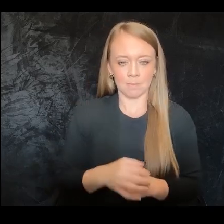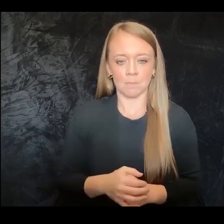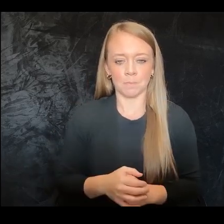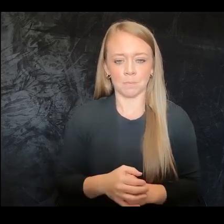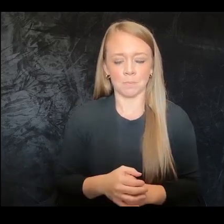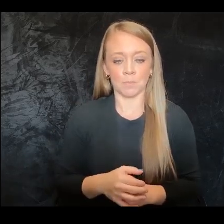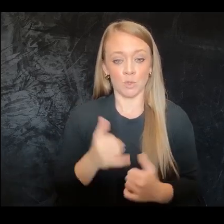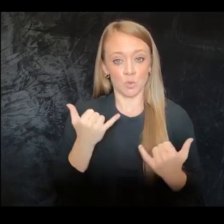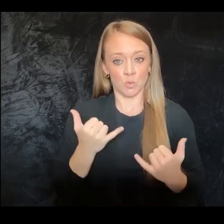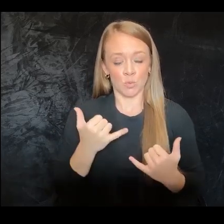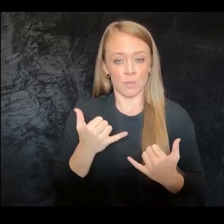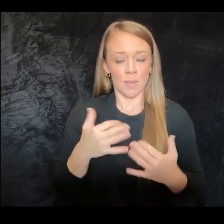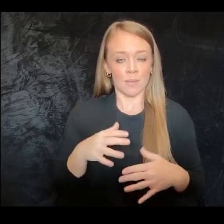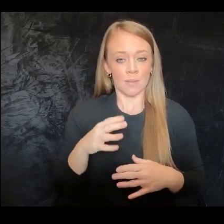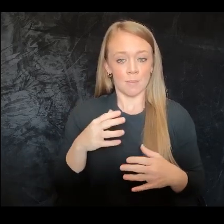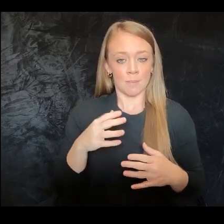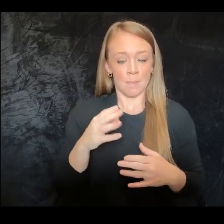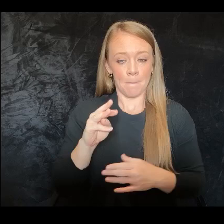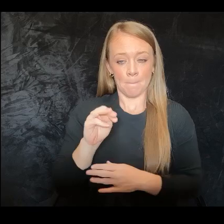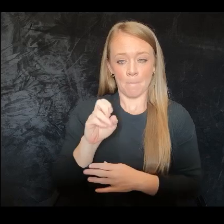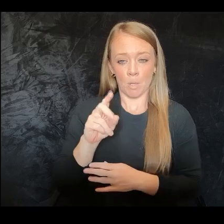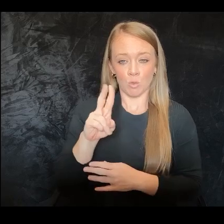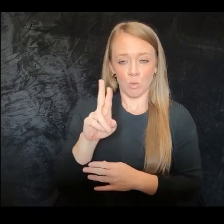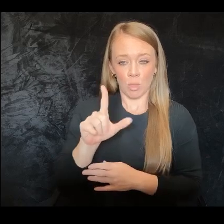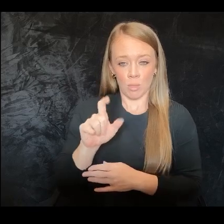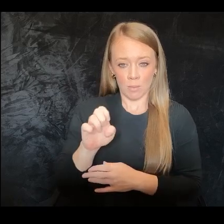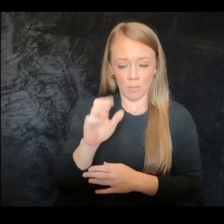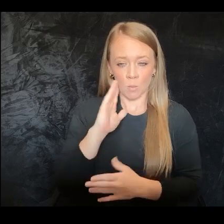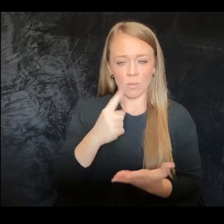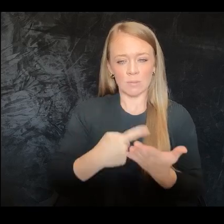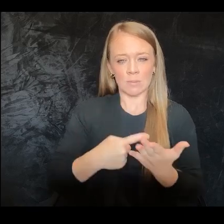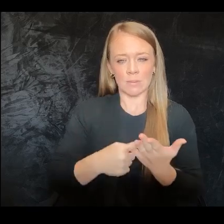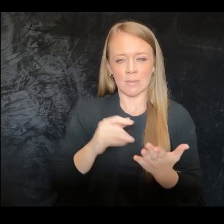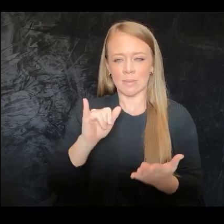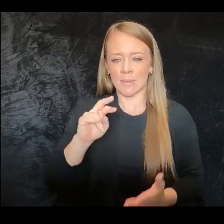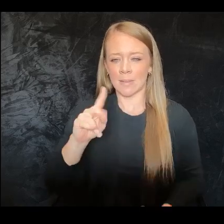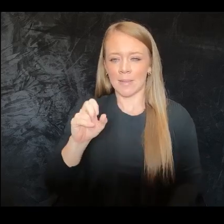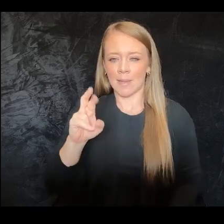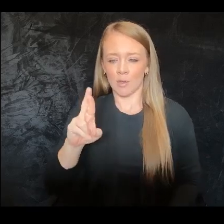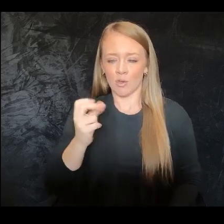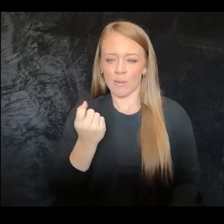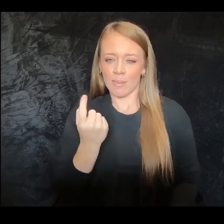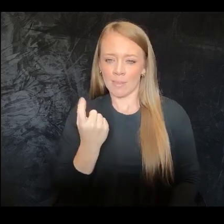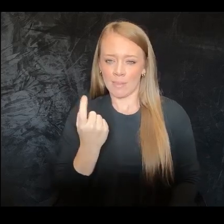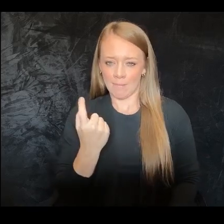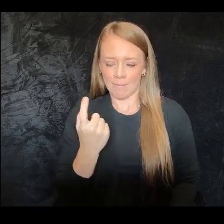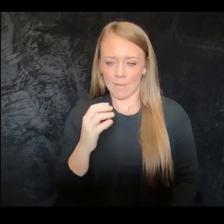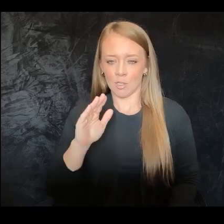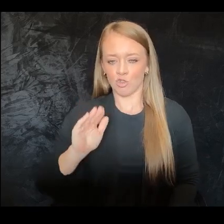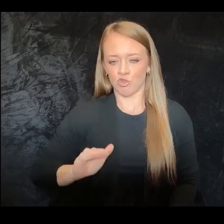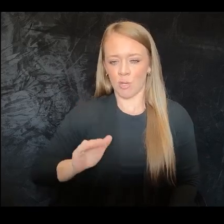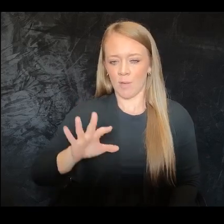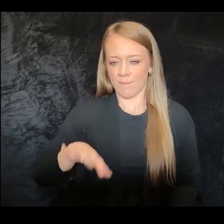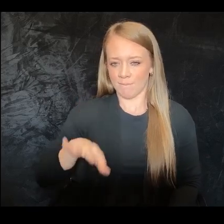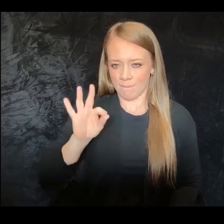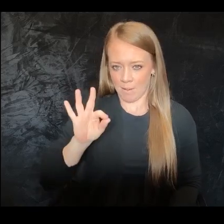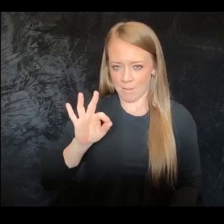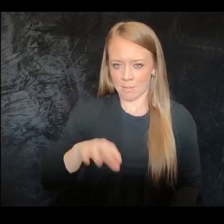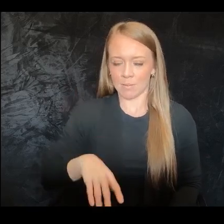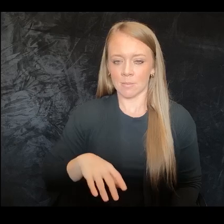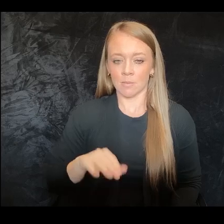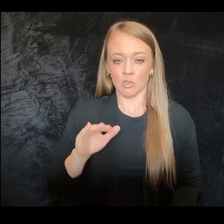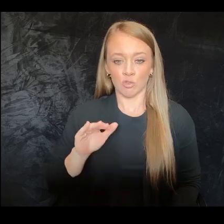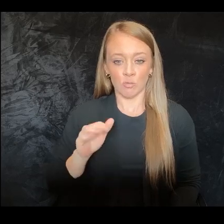today's overview module, we will be discussing an overview of Indicator 11, Child Find.